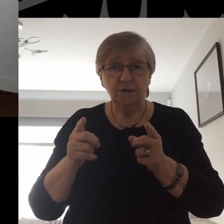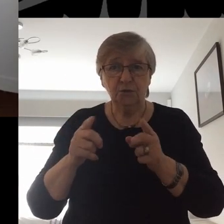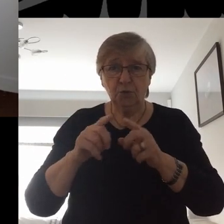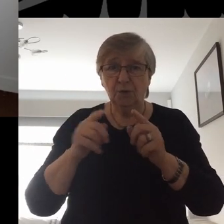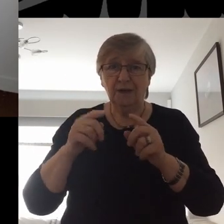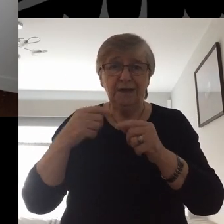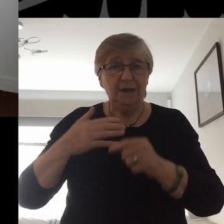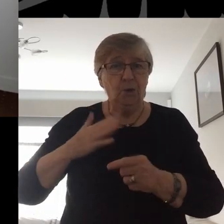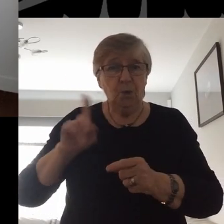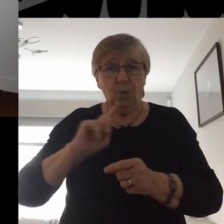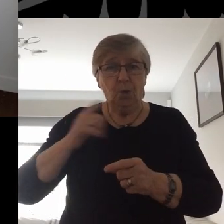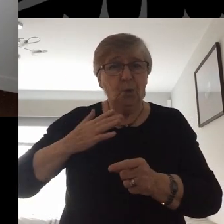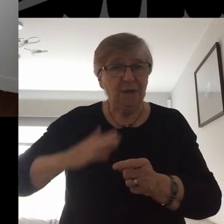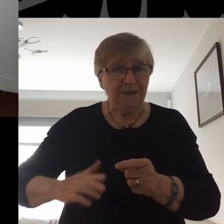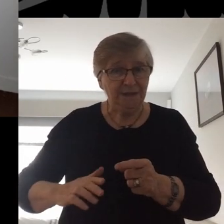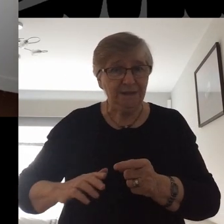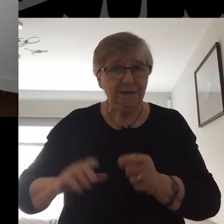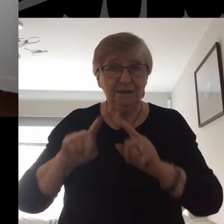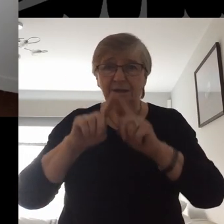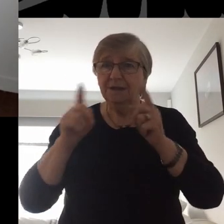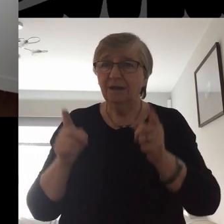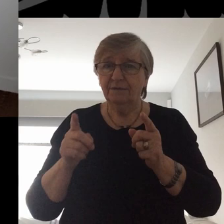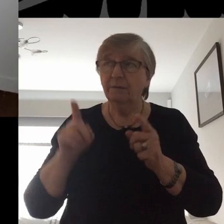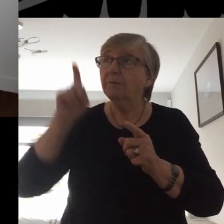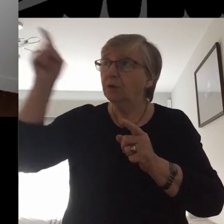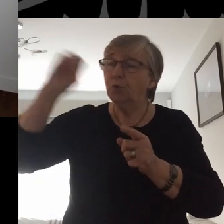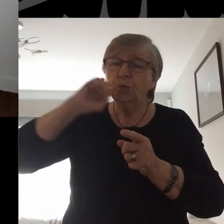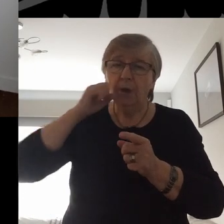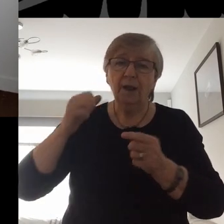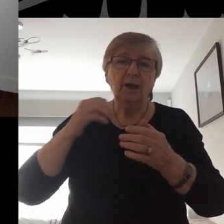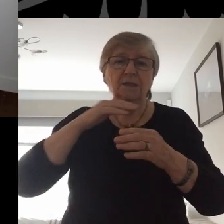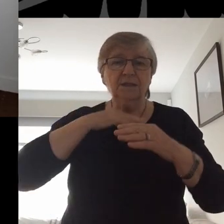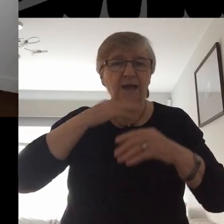are there to satisfy and meet them all.